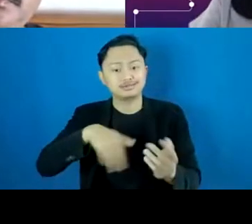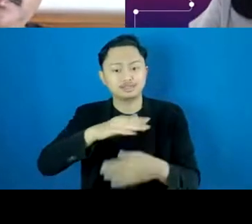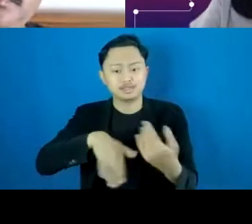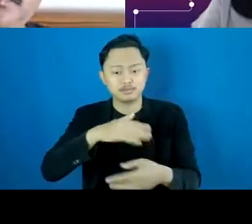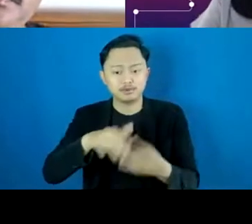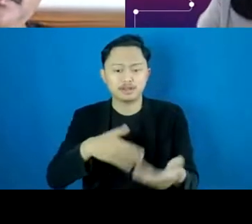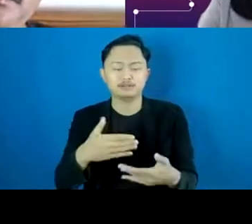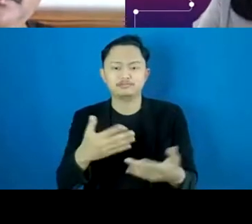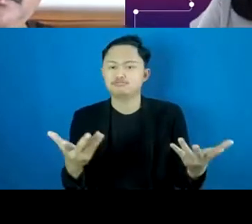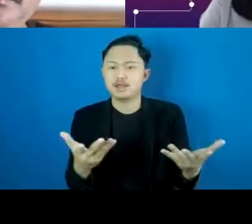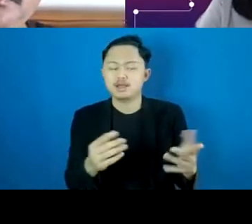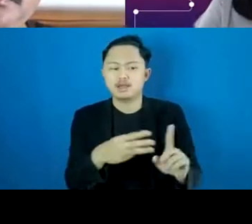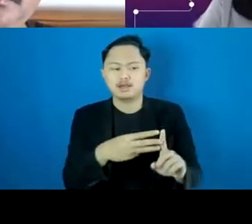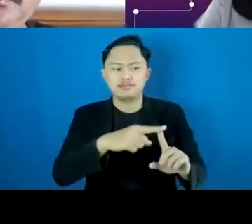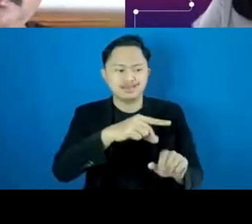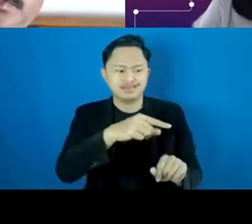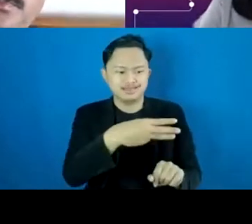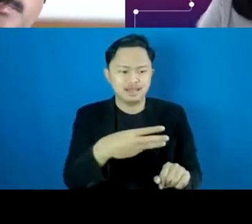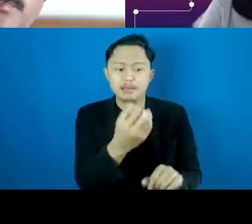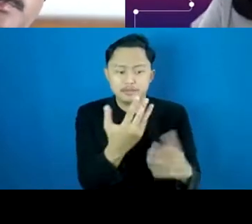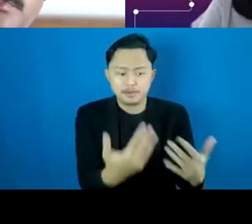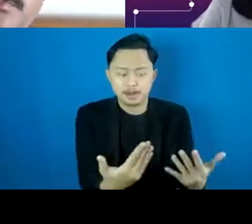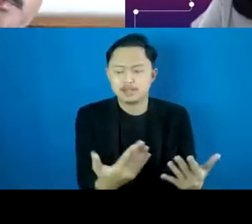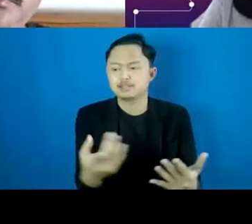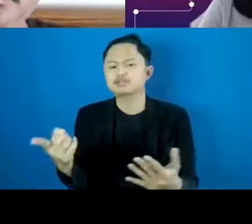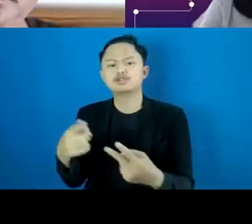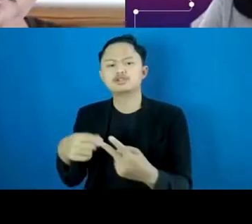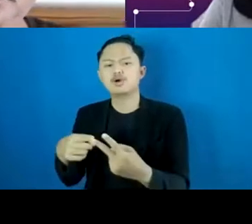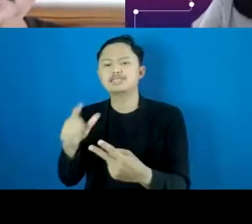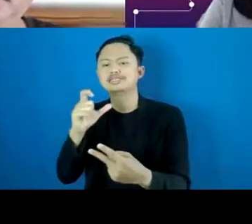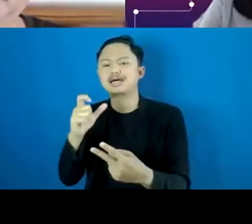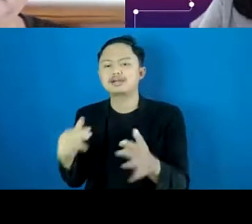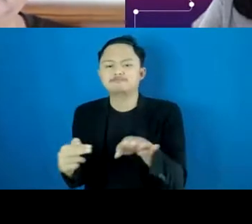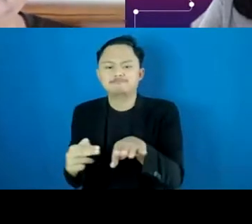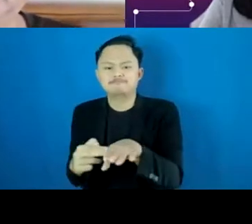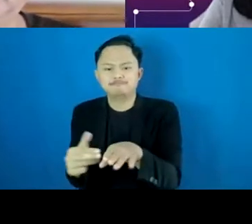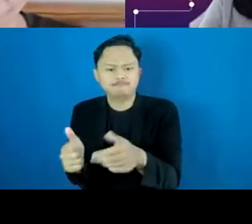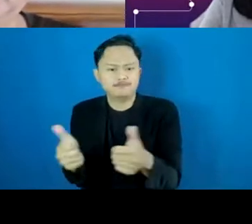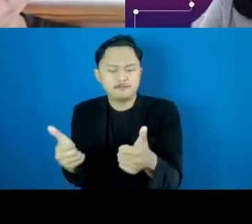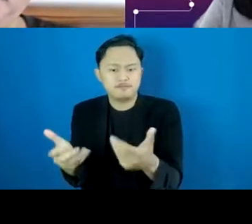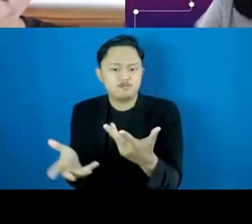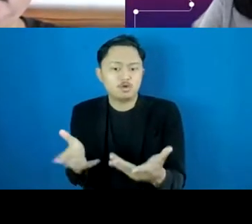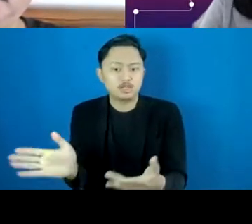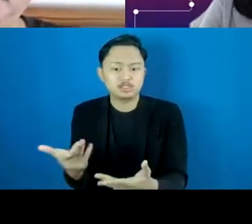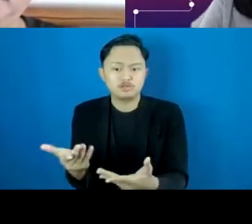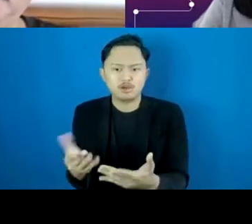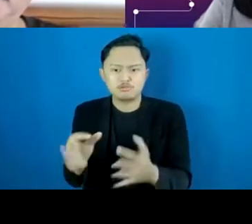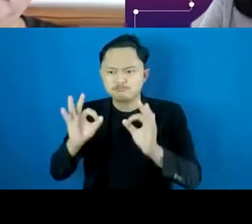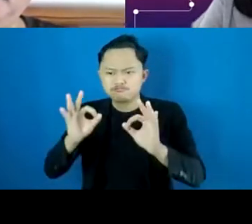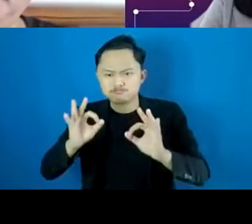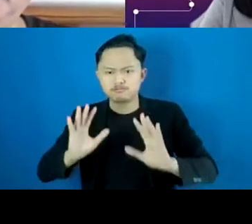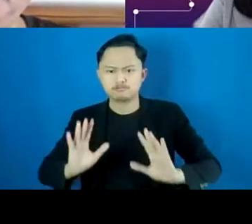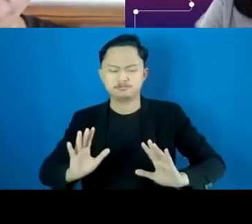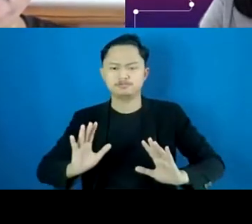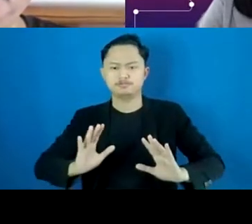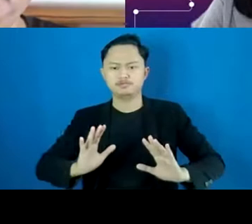the charging availability that defines the overall feasibility. And the right combination is to be chosen